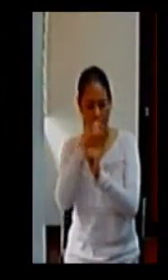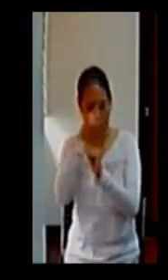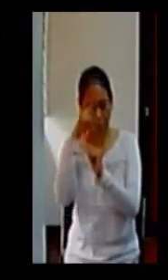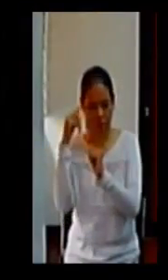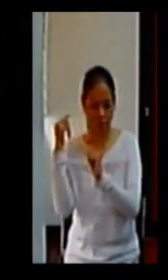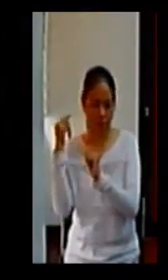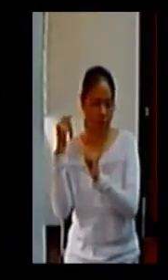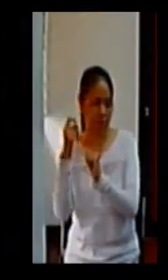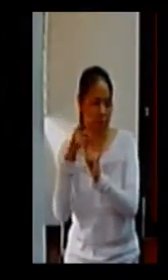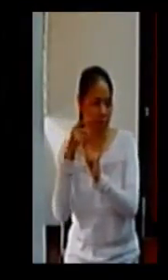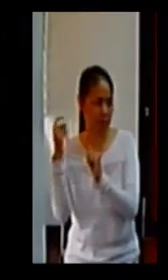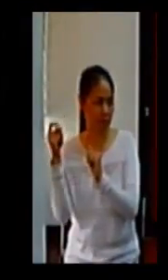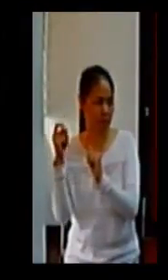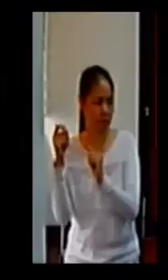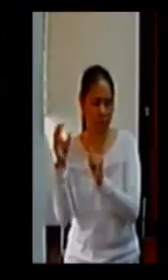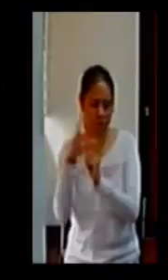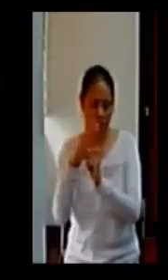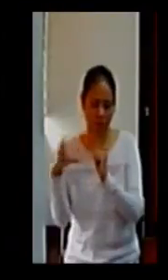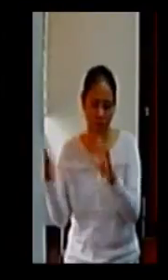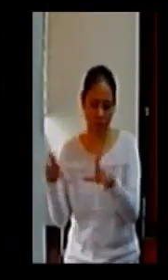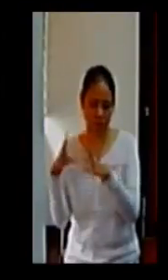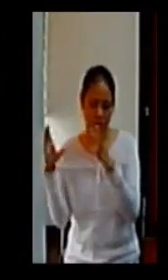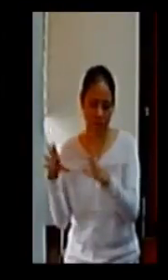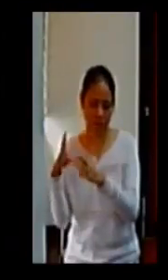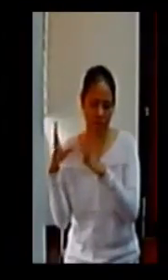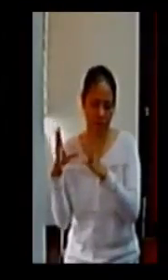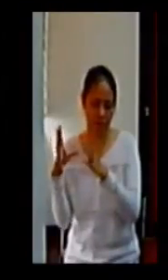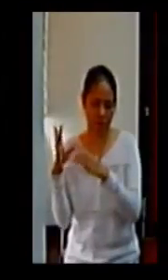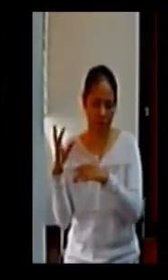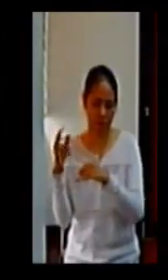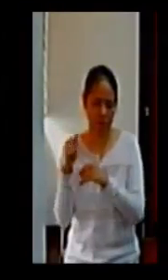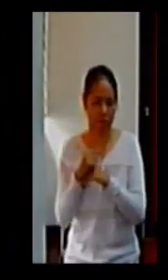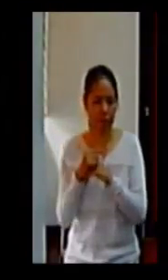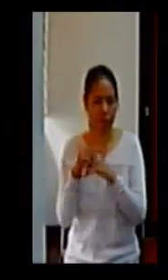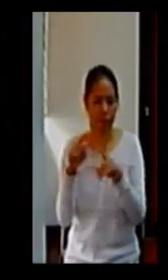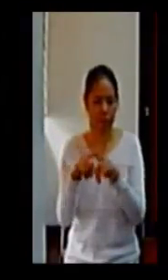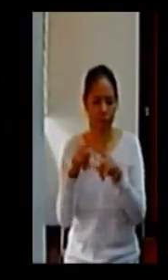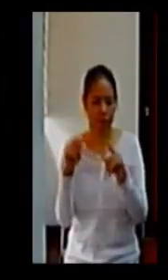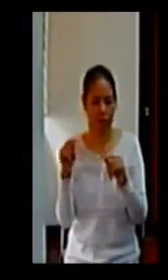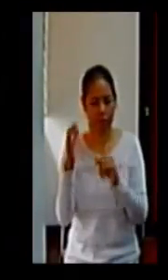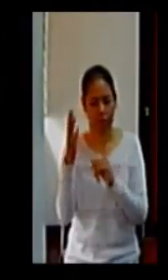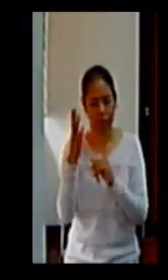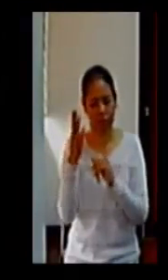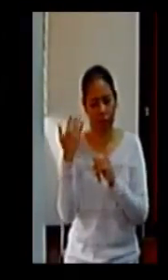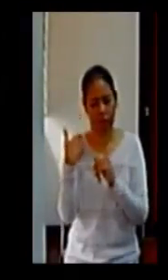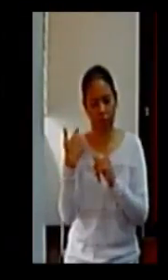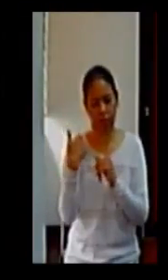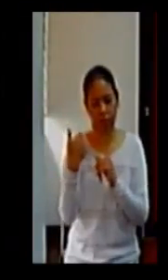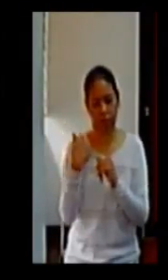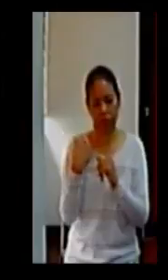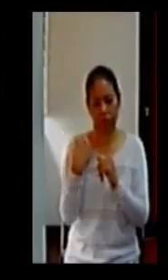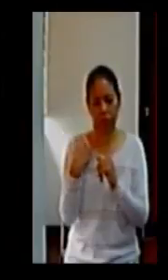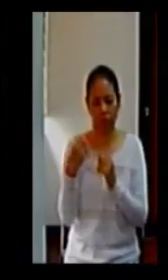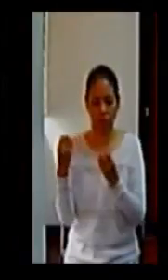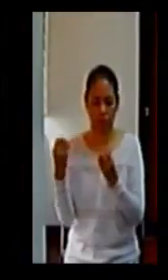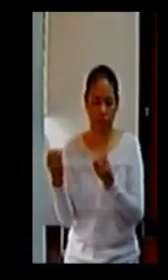life, especially as to being dependent on our rice terraces. In as much as we also accommodate some